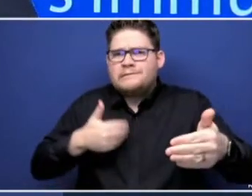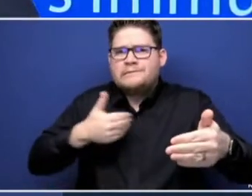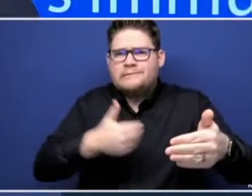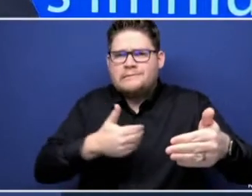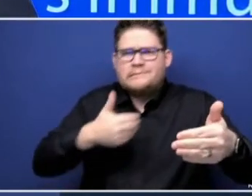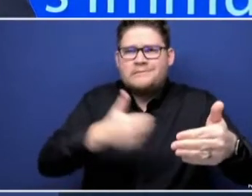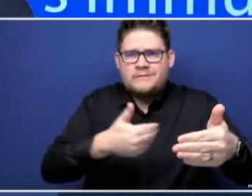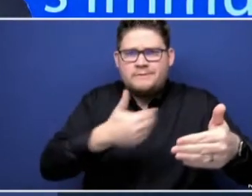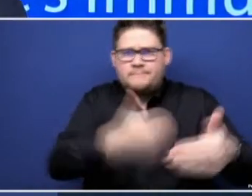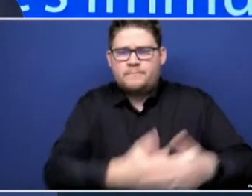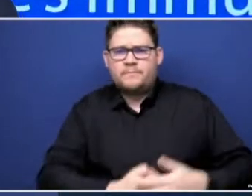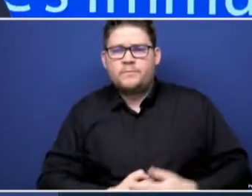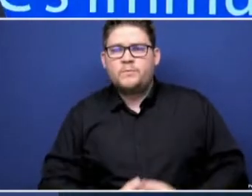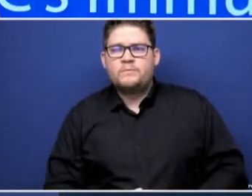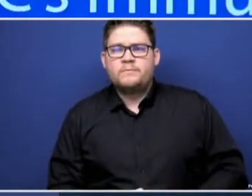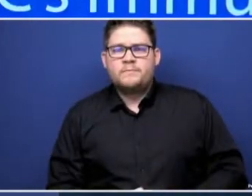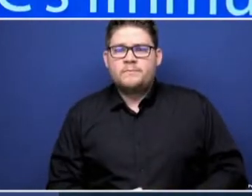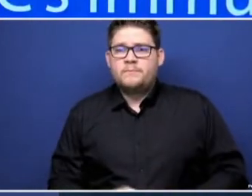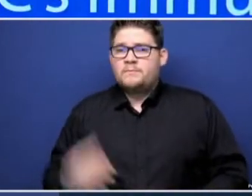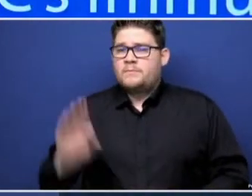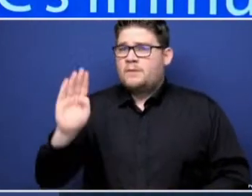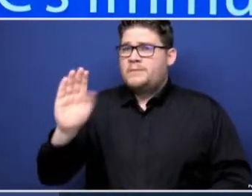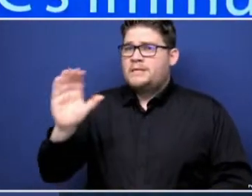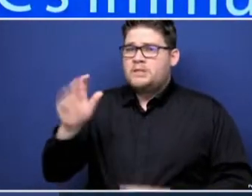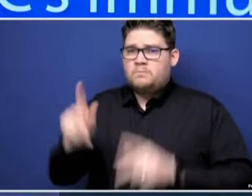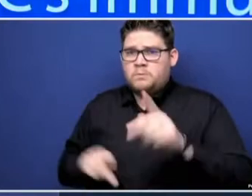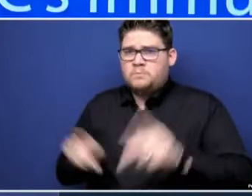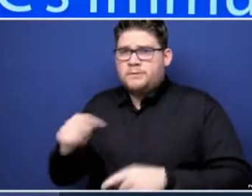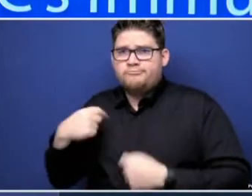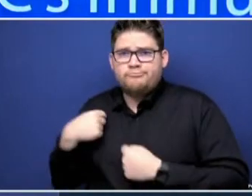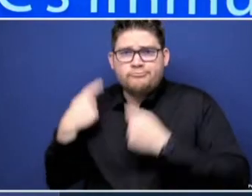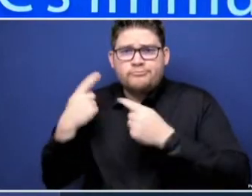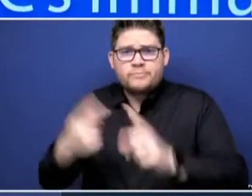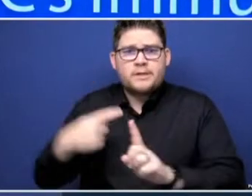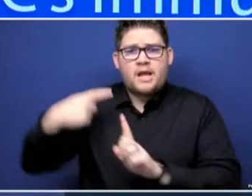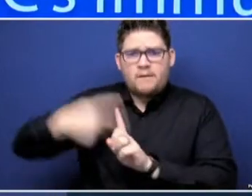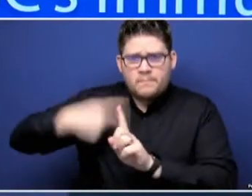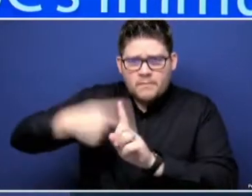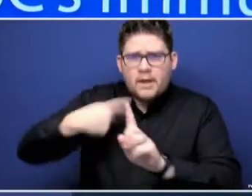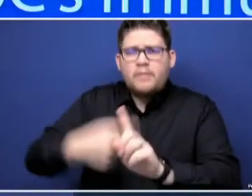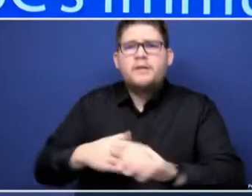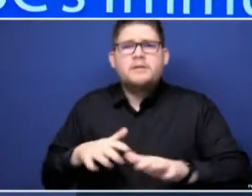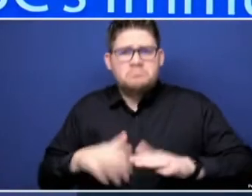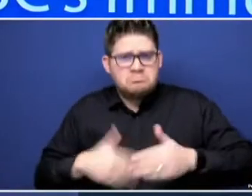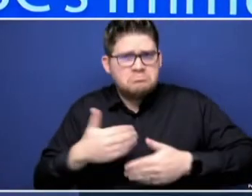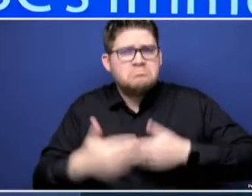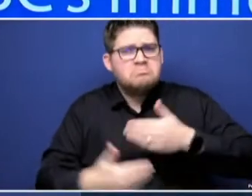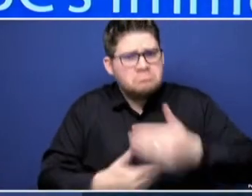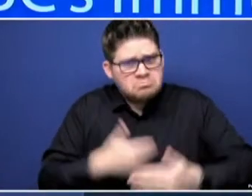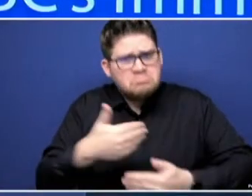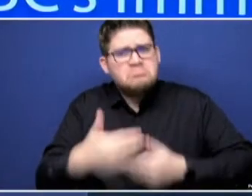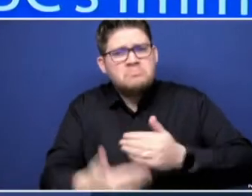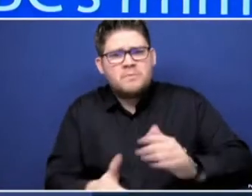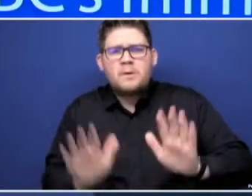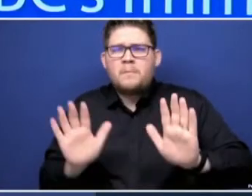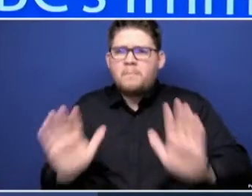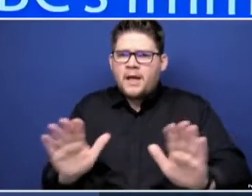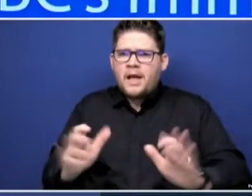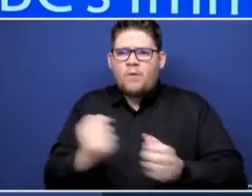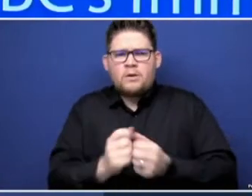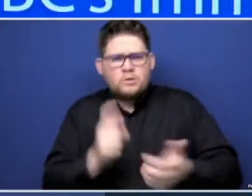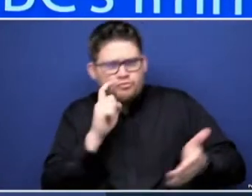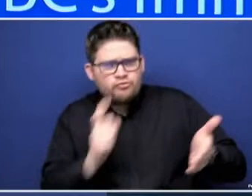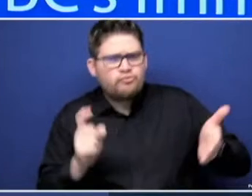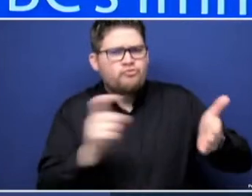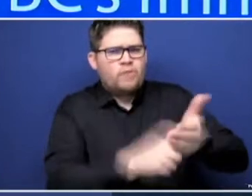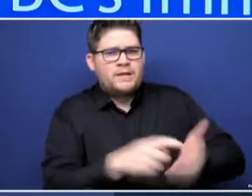moment. But I just want to say that it's with the assistance of these workers, some 1,400, as well as the countless volunteers that have